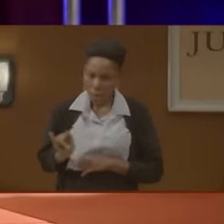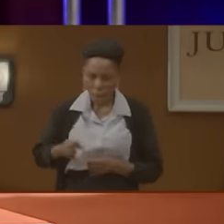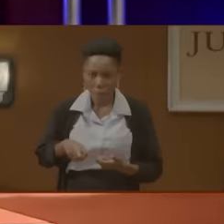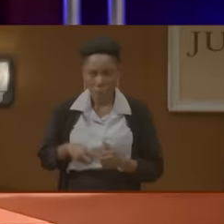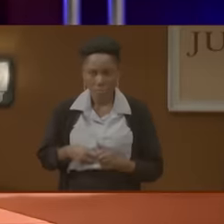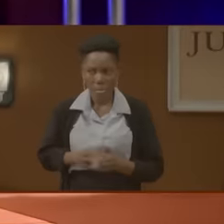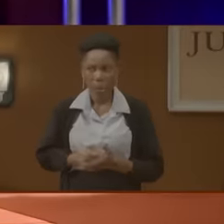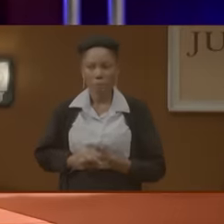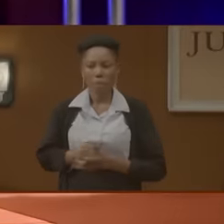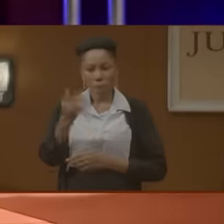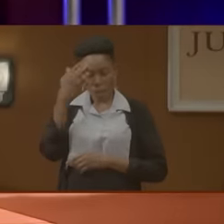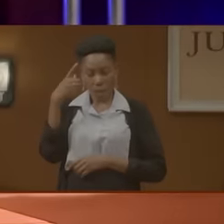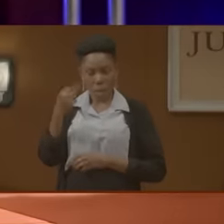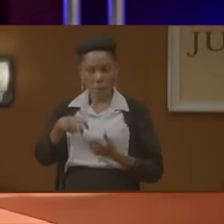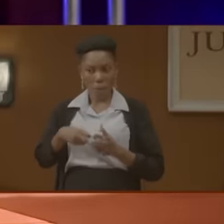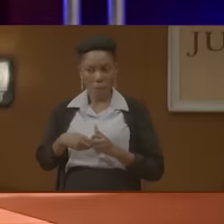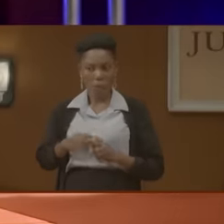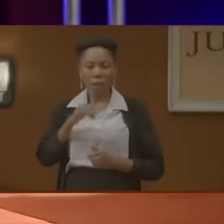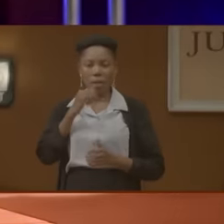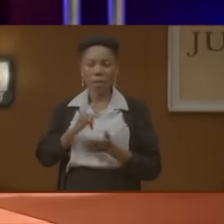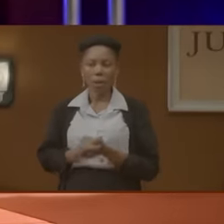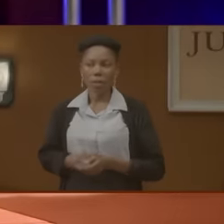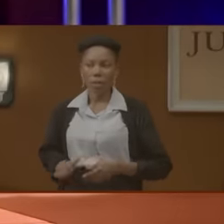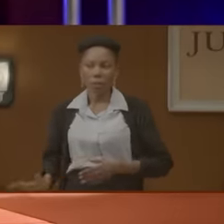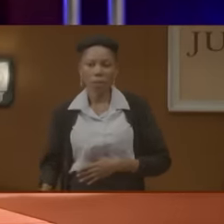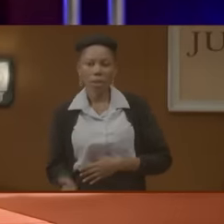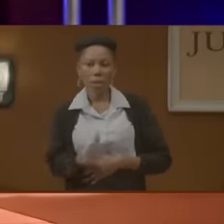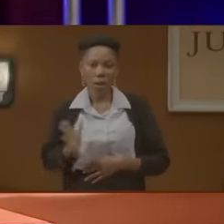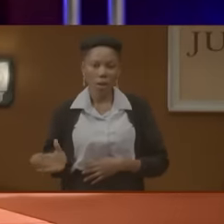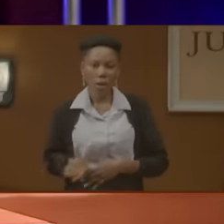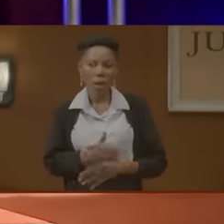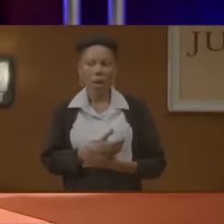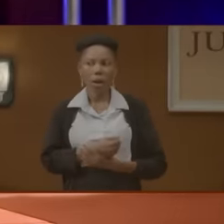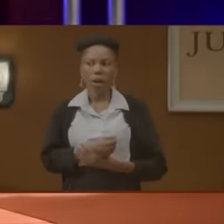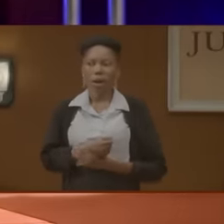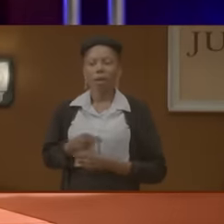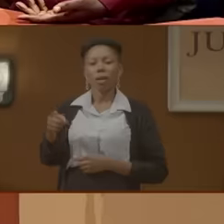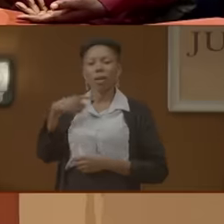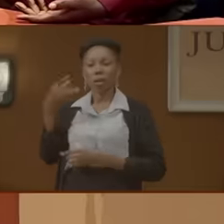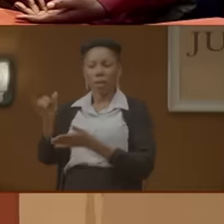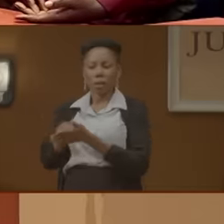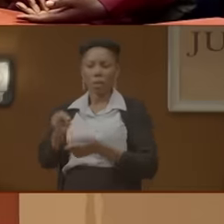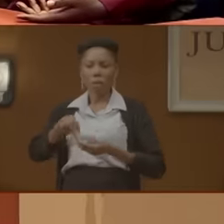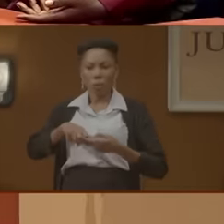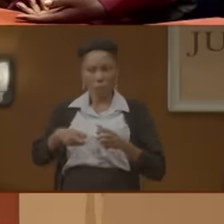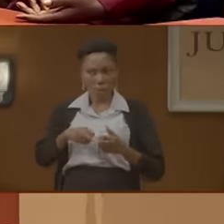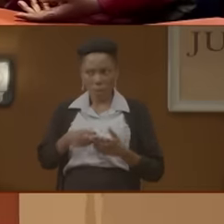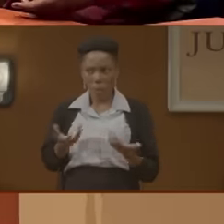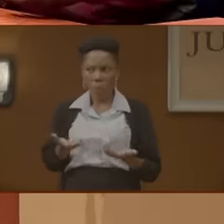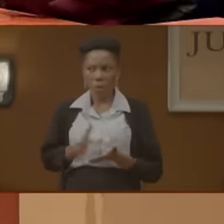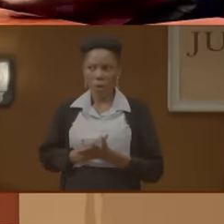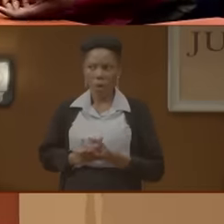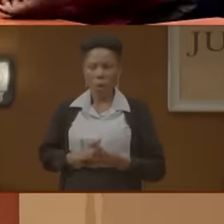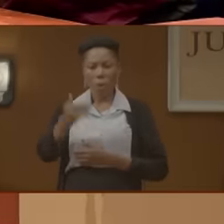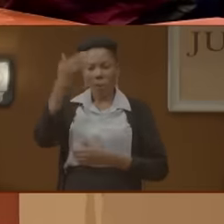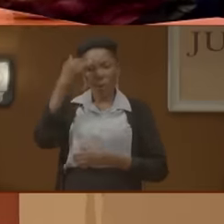we need to sweep the compound. She complained and complained. I agreed to be sweeping on behalf of the compound because they said others felt they